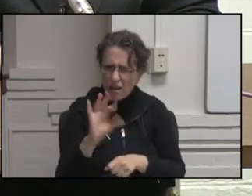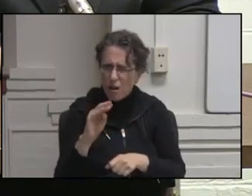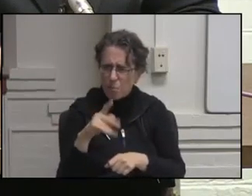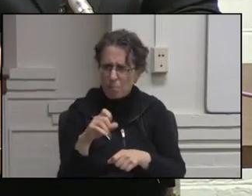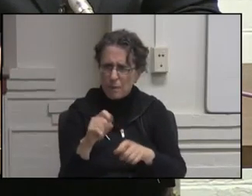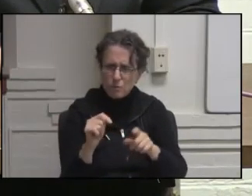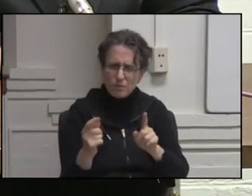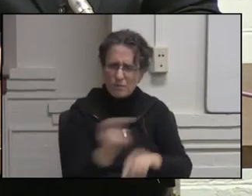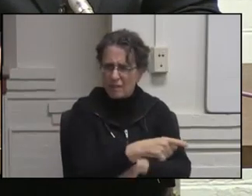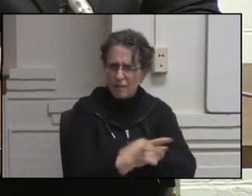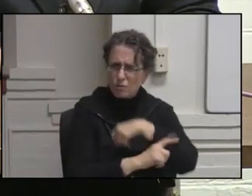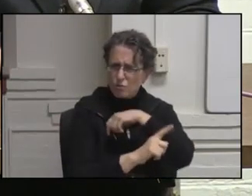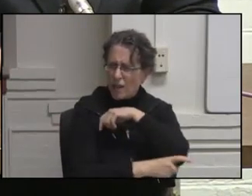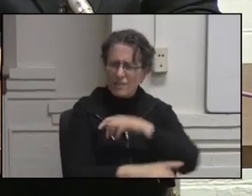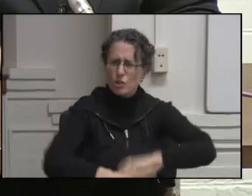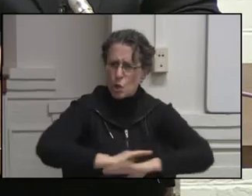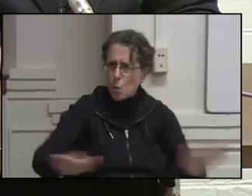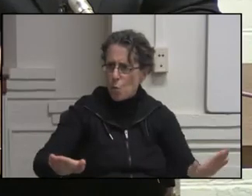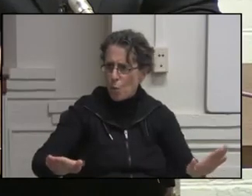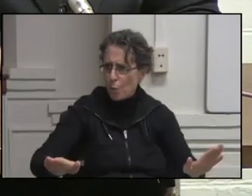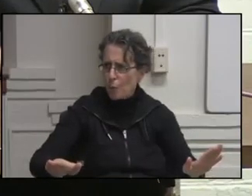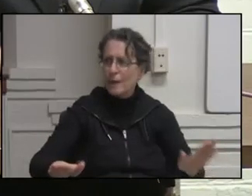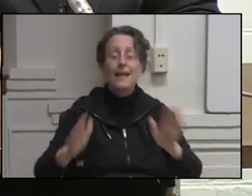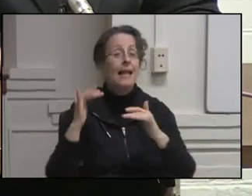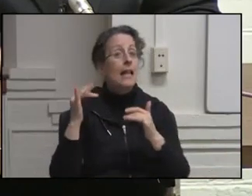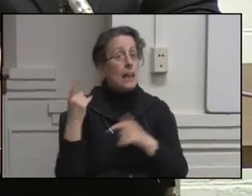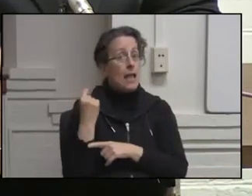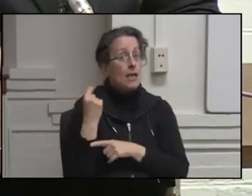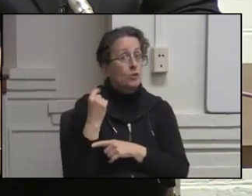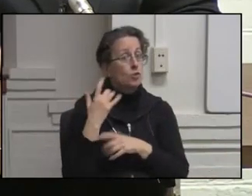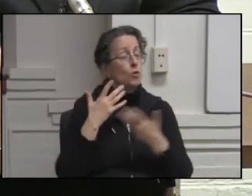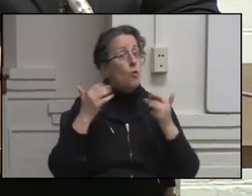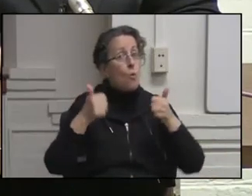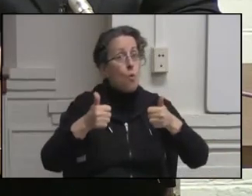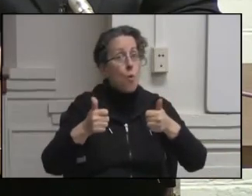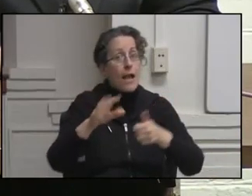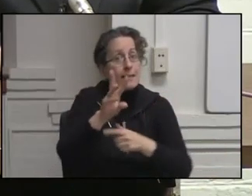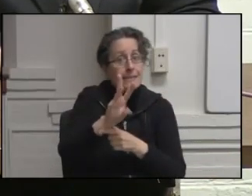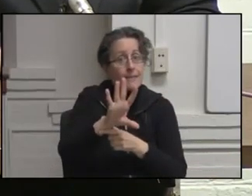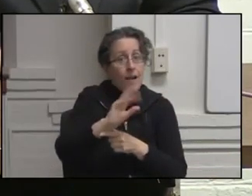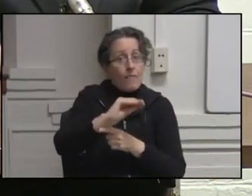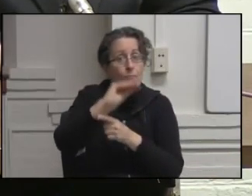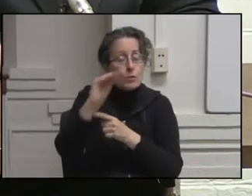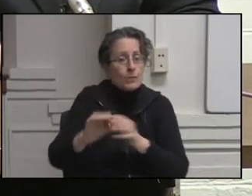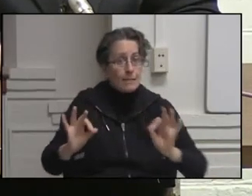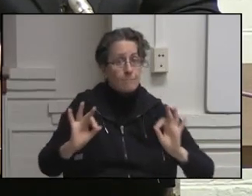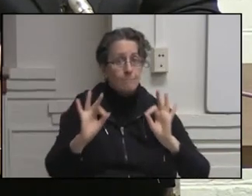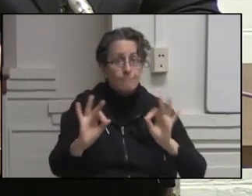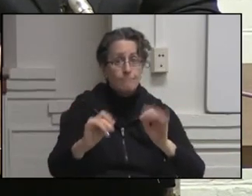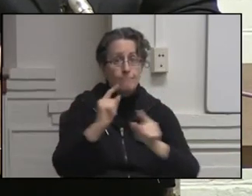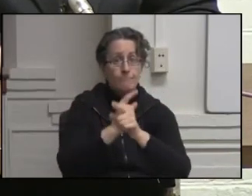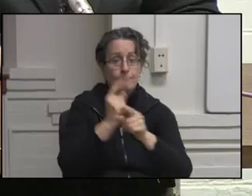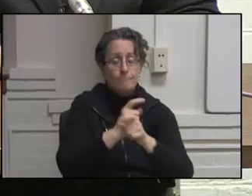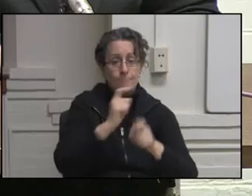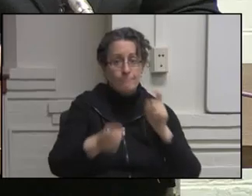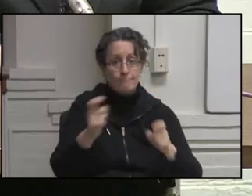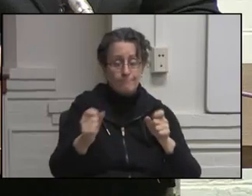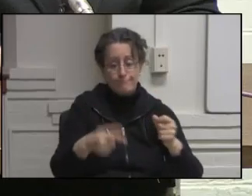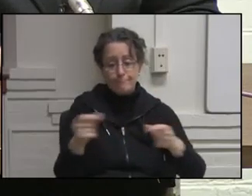hit 65% diversion. And this year our goal is 75% yep. to 100. We're working with a company